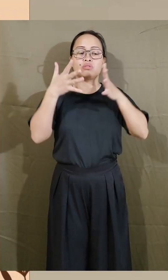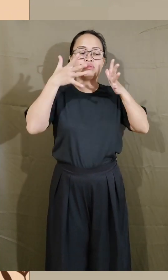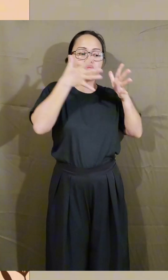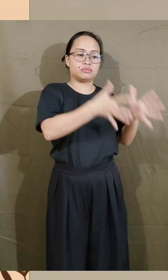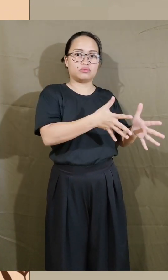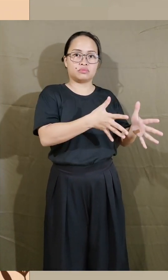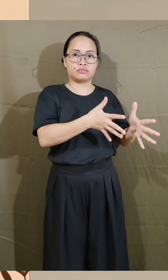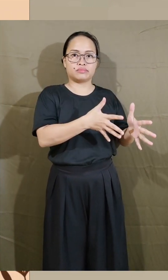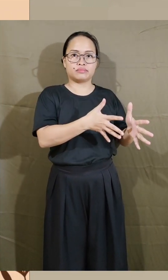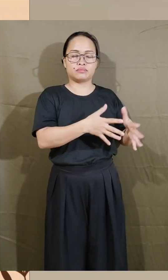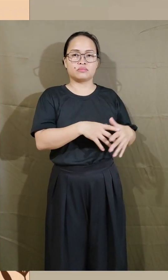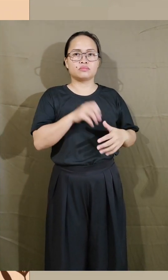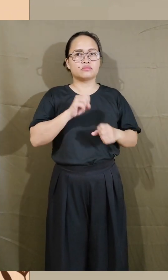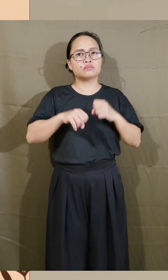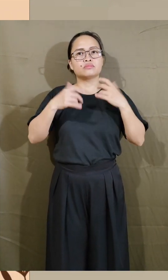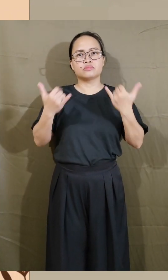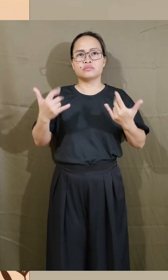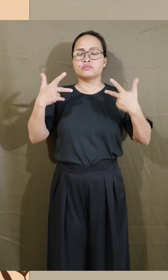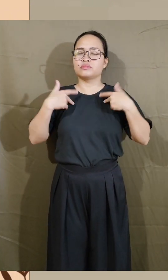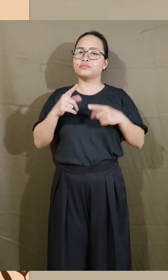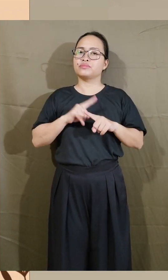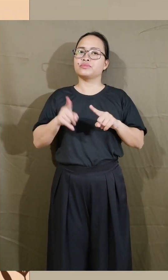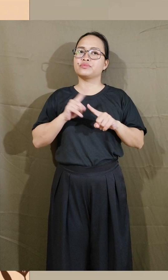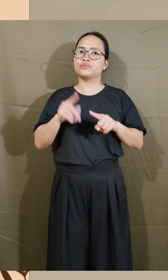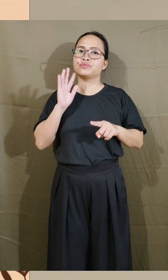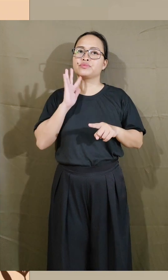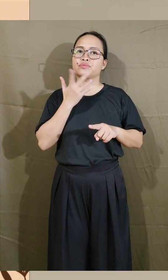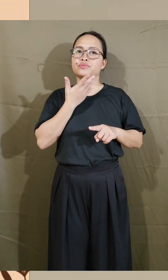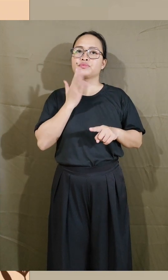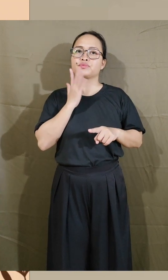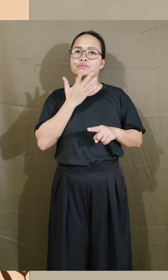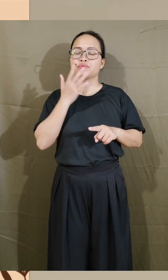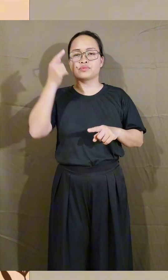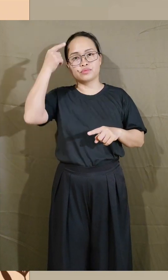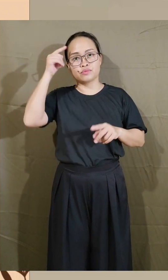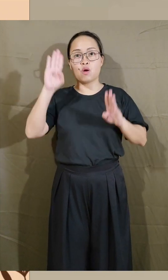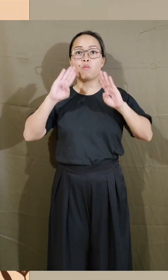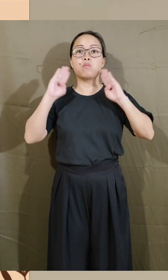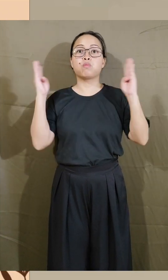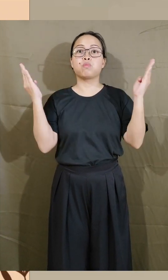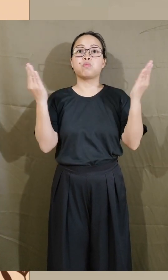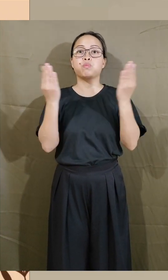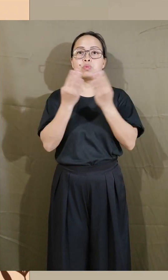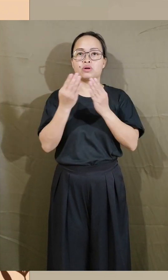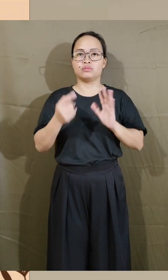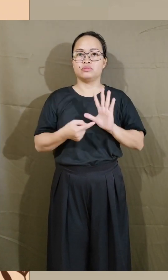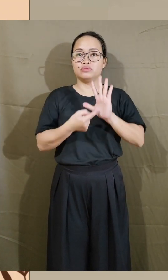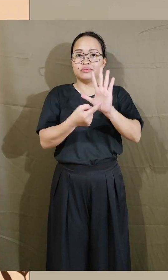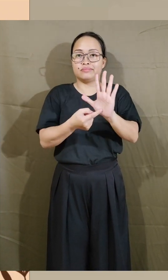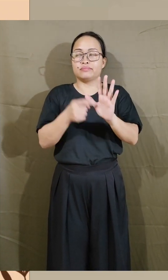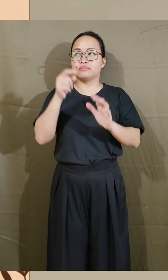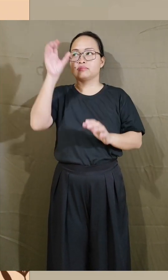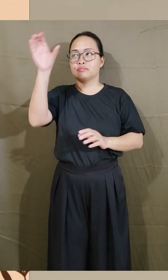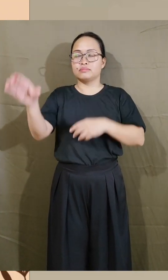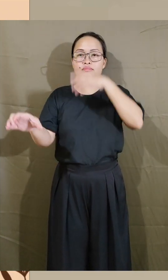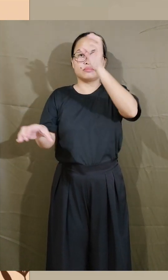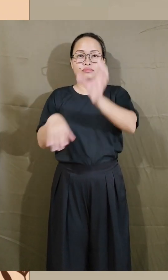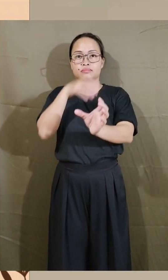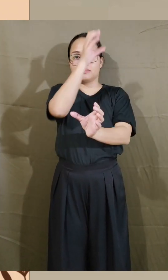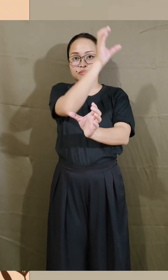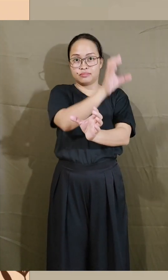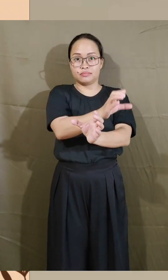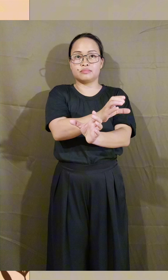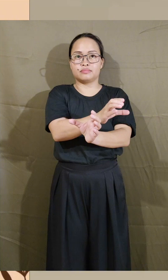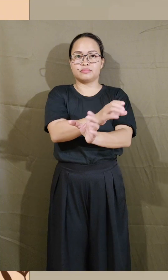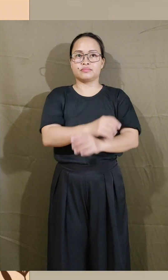So we have different colors of balloons to represent the place value of digits. So red stands